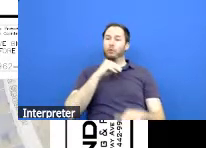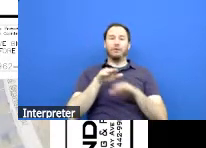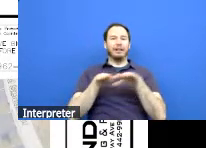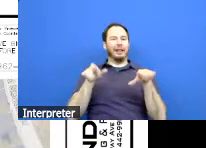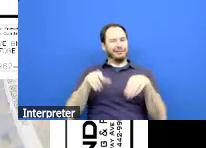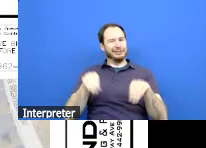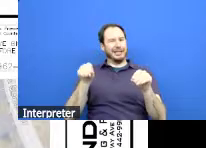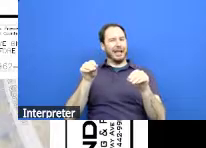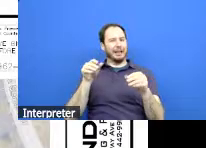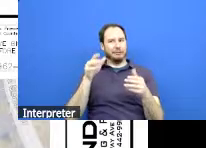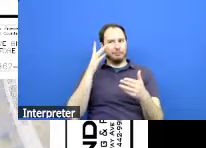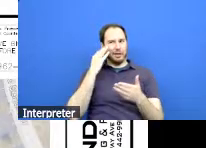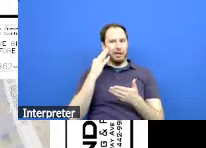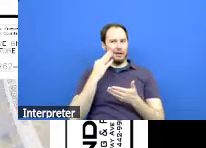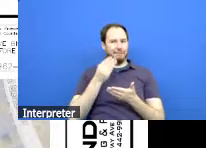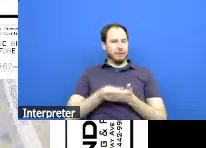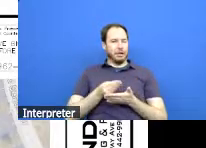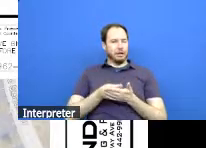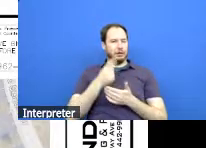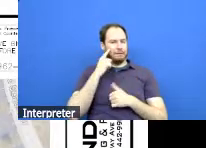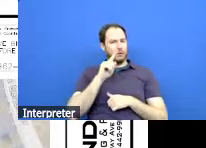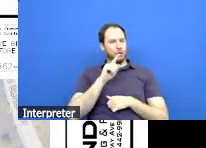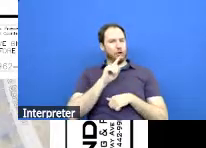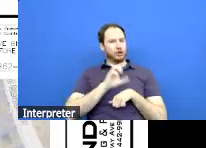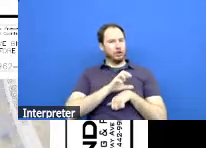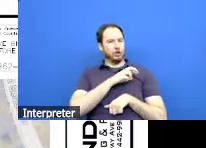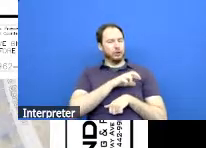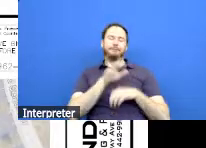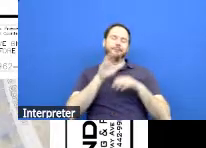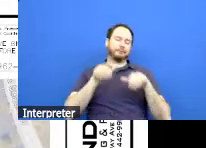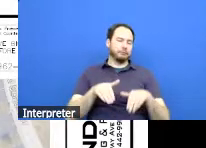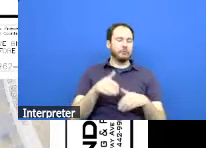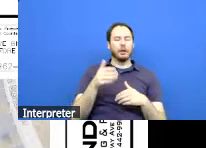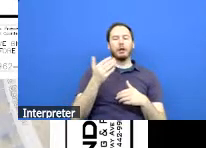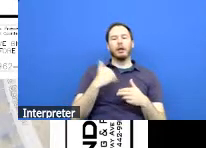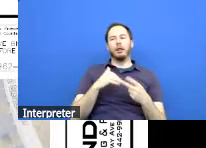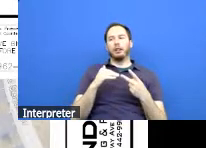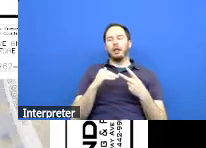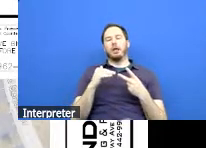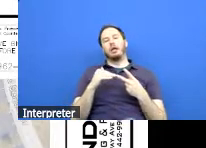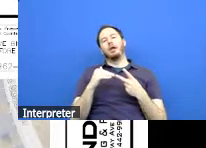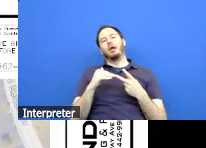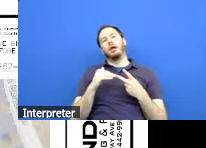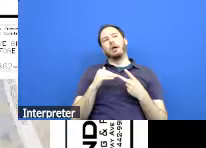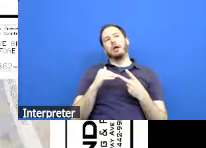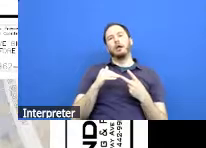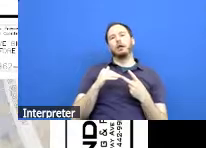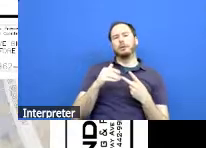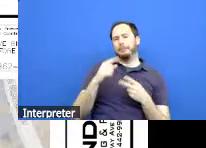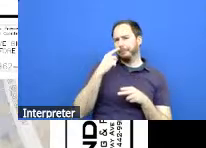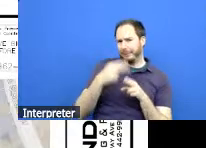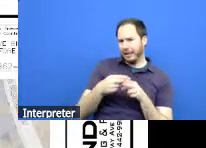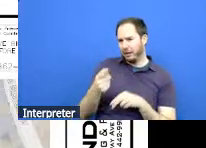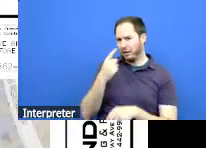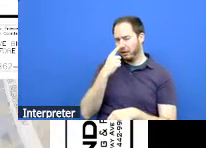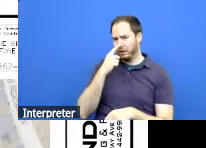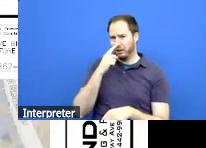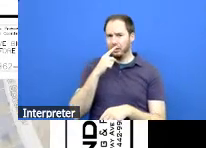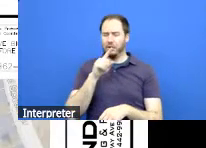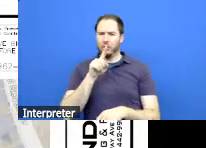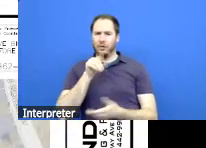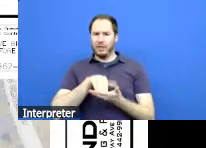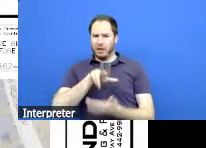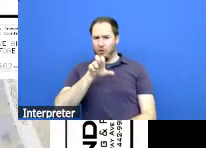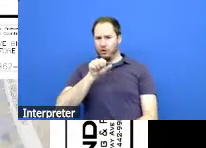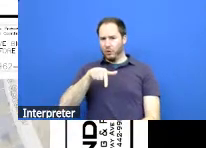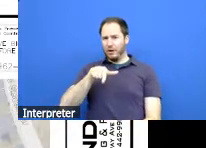land that's sitting there that doesn't really need to be developed. And then specifics, you said they are 1,300 square